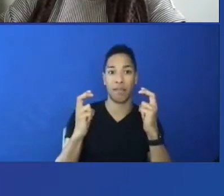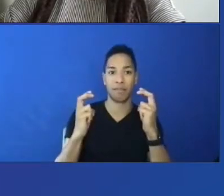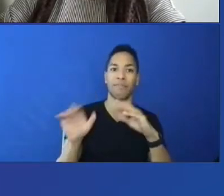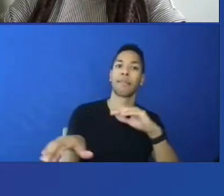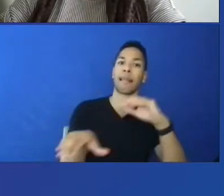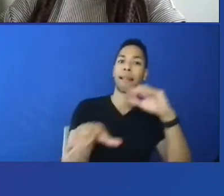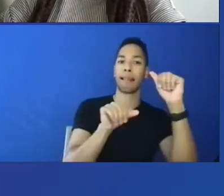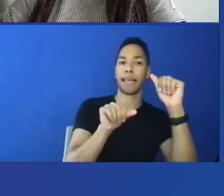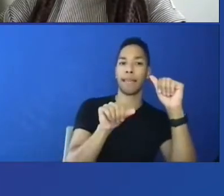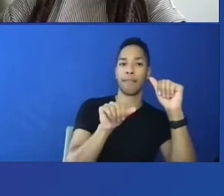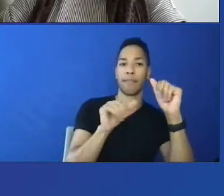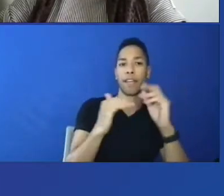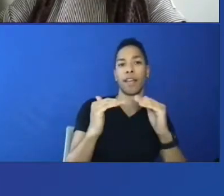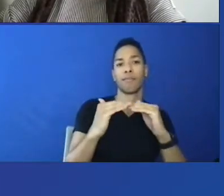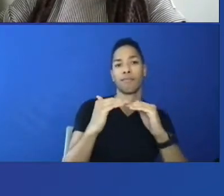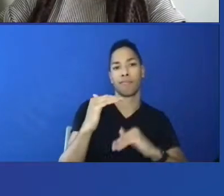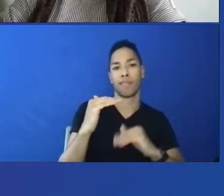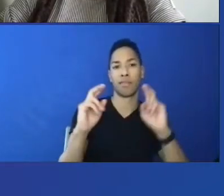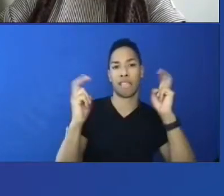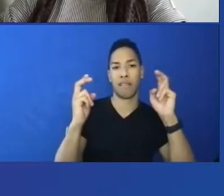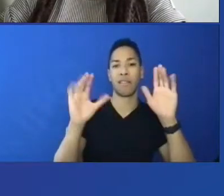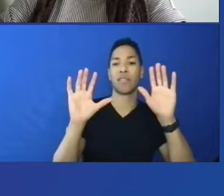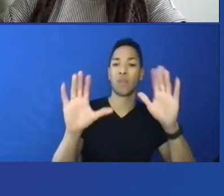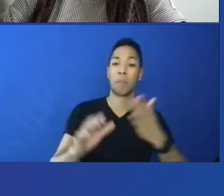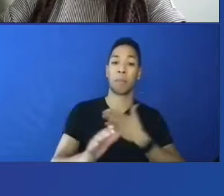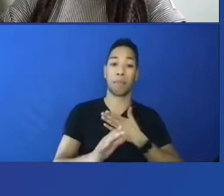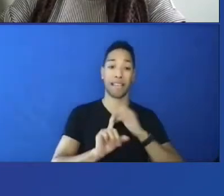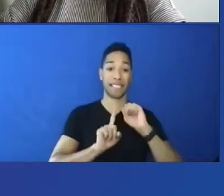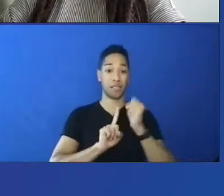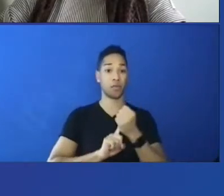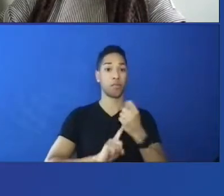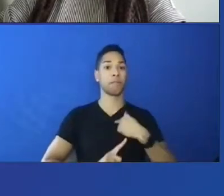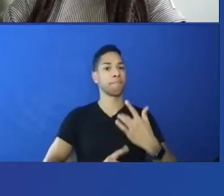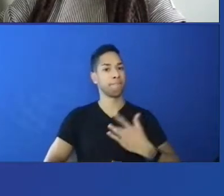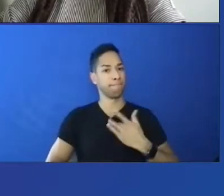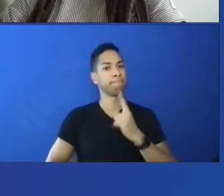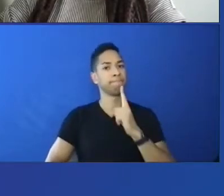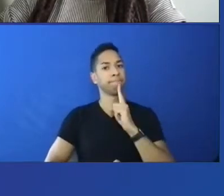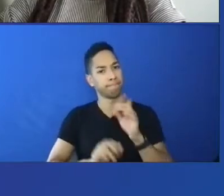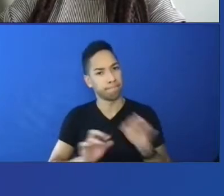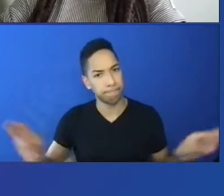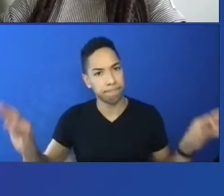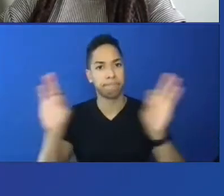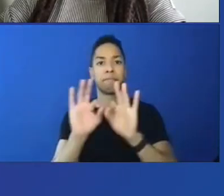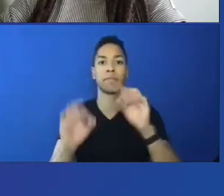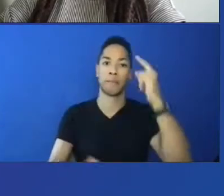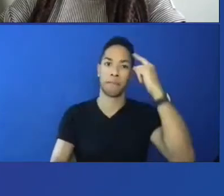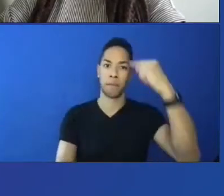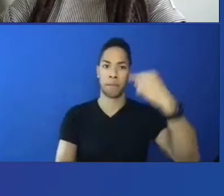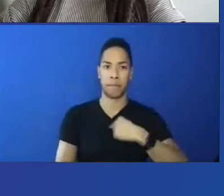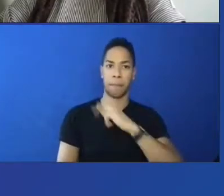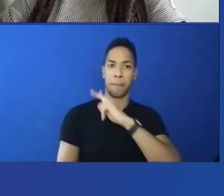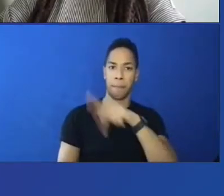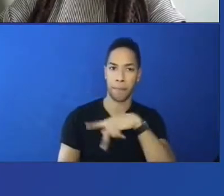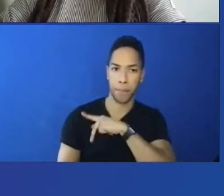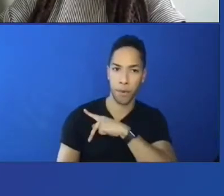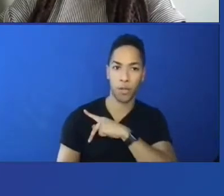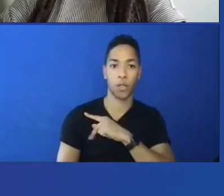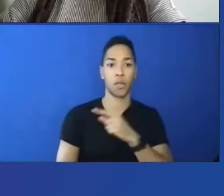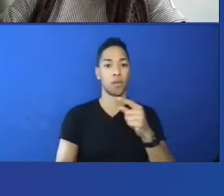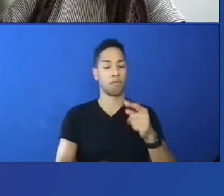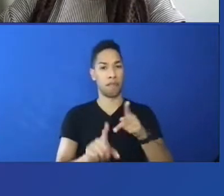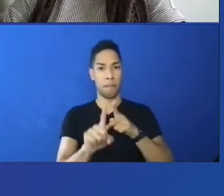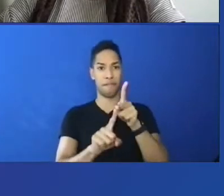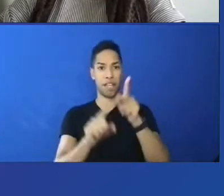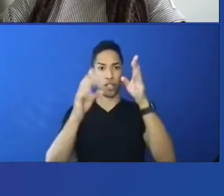so in my situation, I felt it was very important for me personally as a